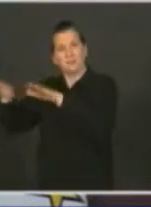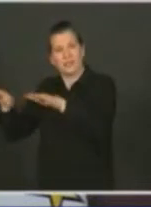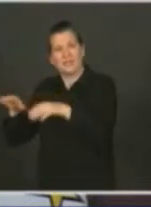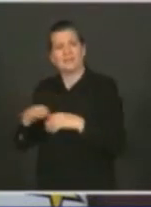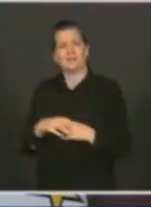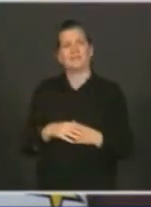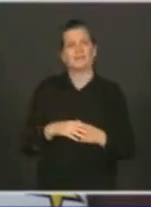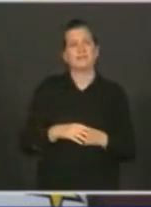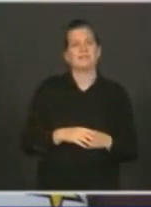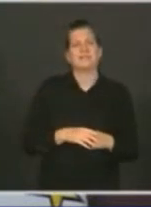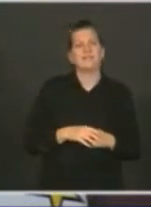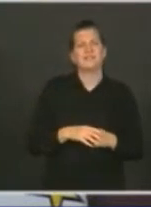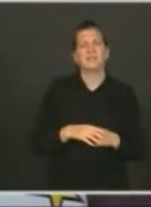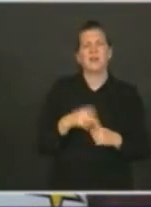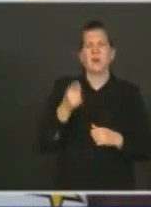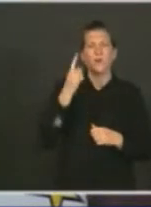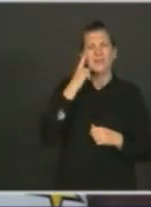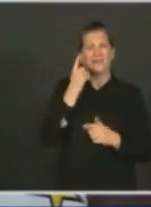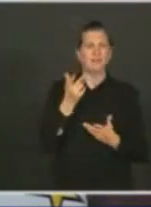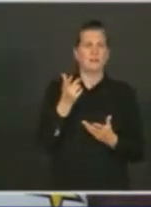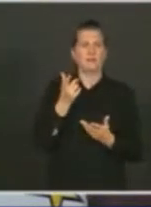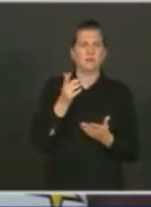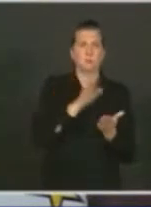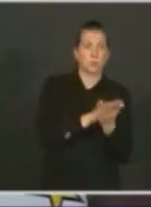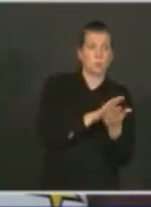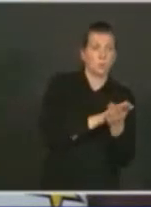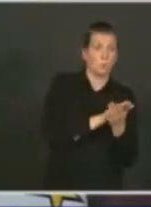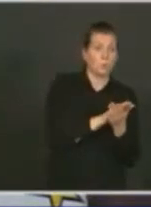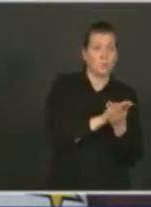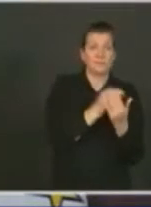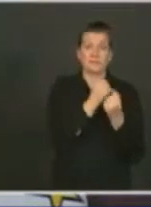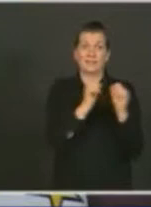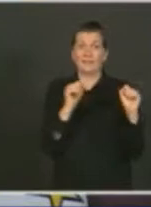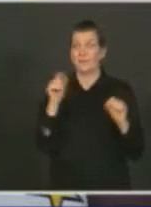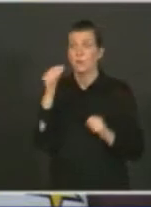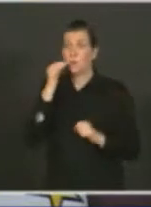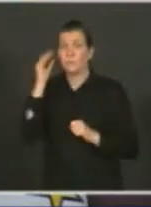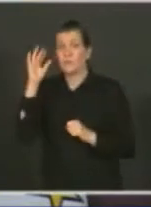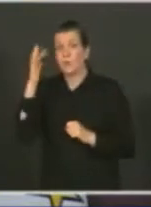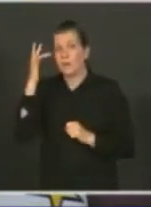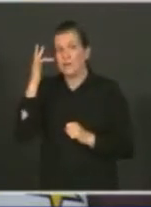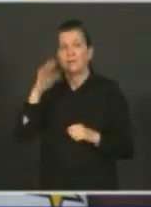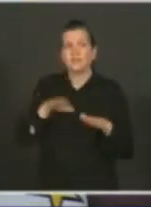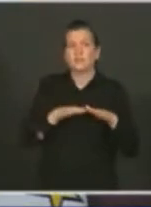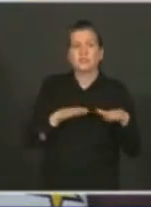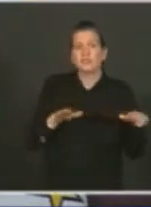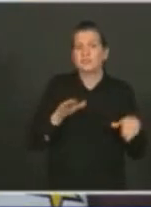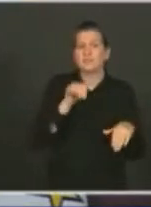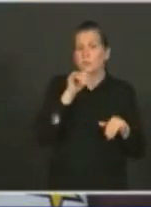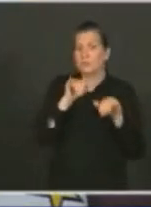like it's a flip the switch, because they're not actually just staying in their room.